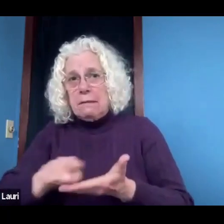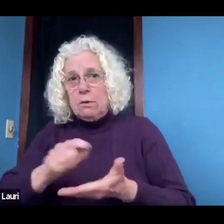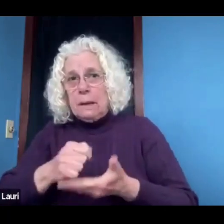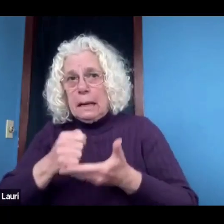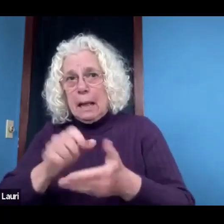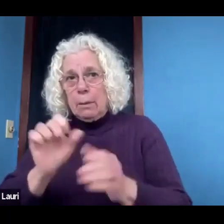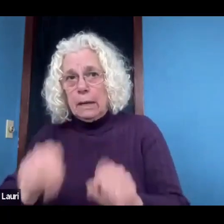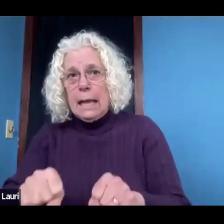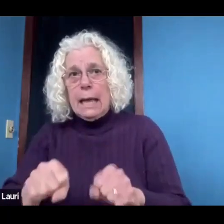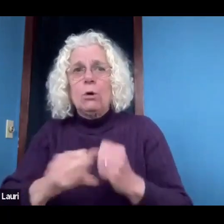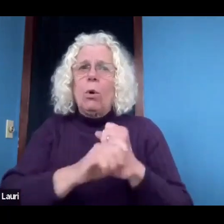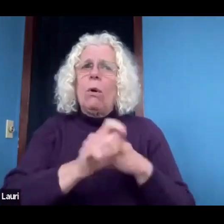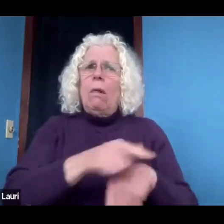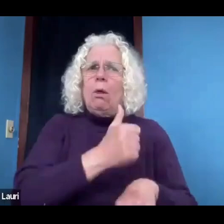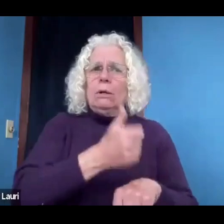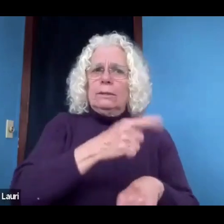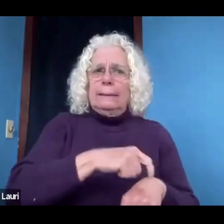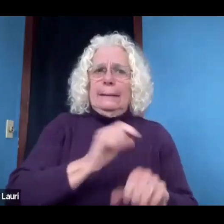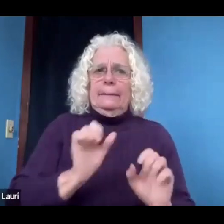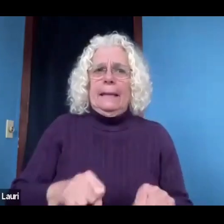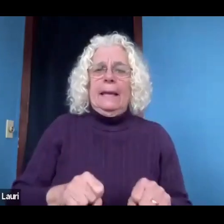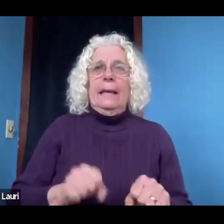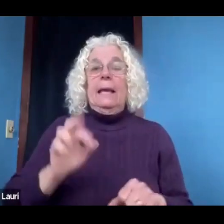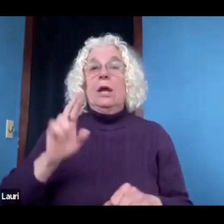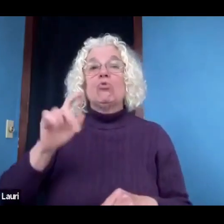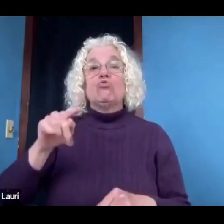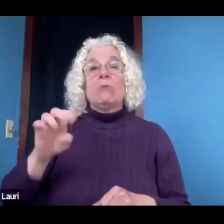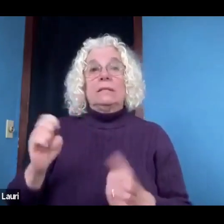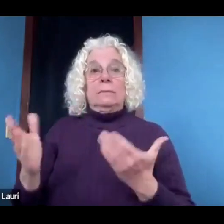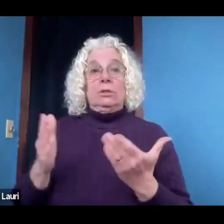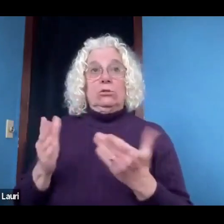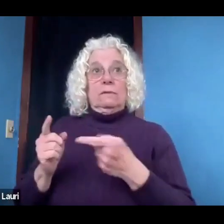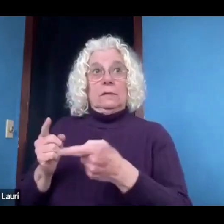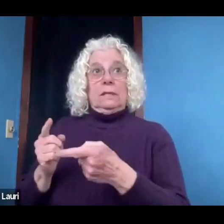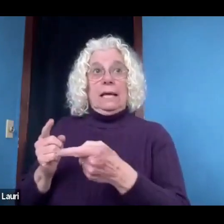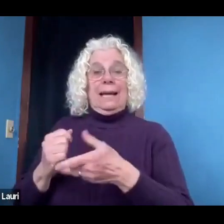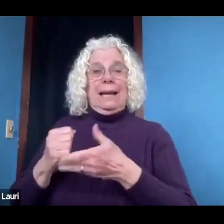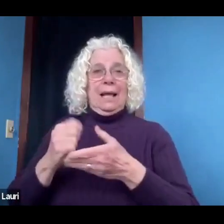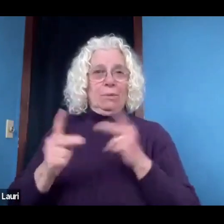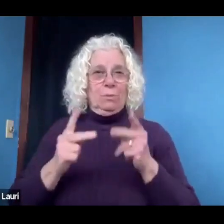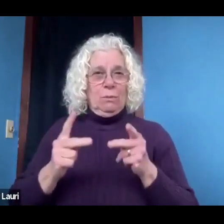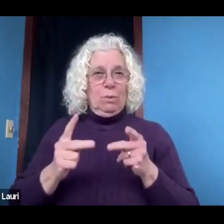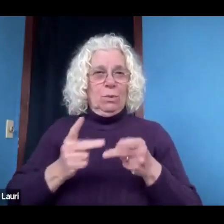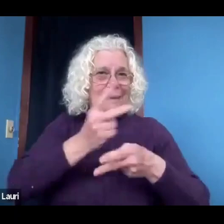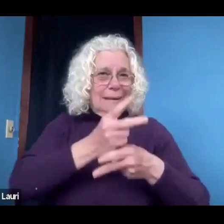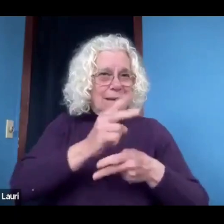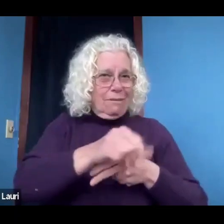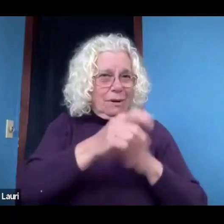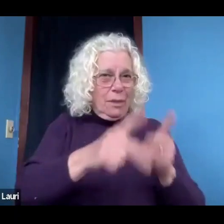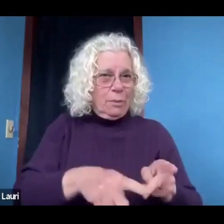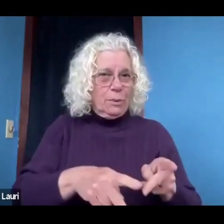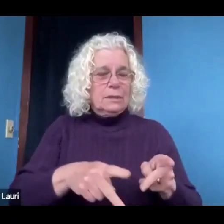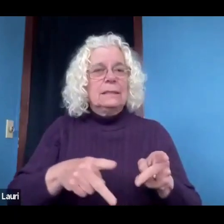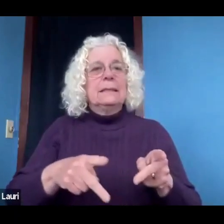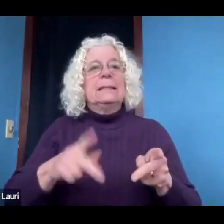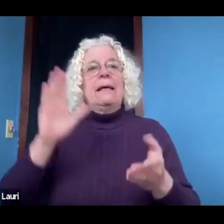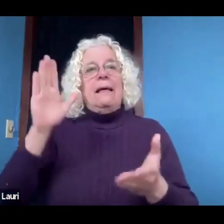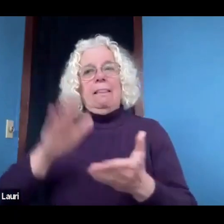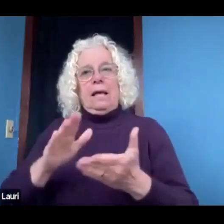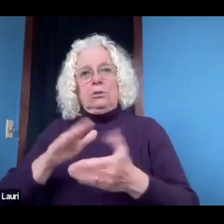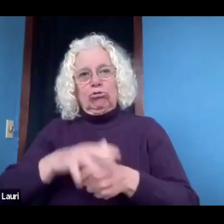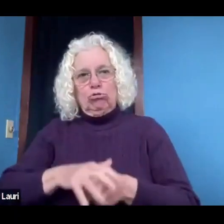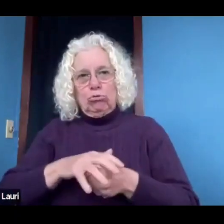an extended period. But utilizing respite services can really help a caregiver get relieve stress, help